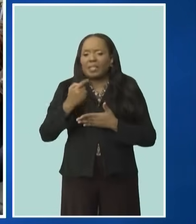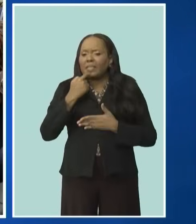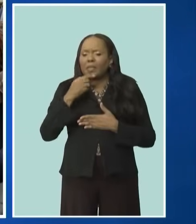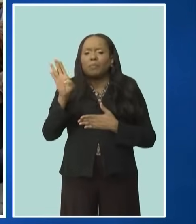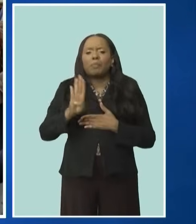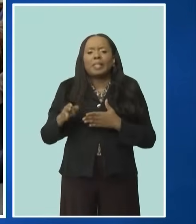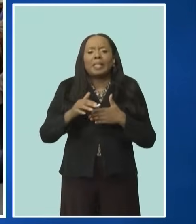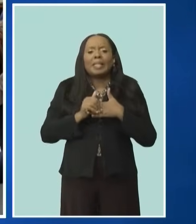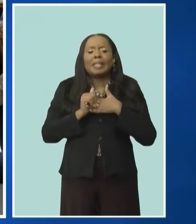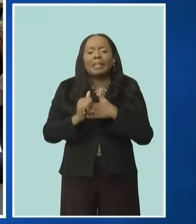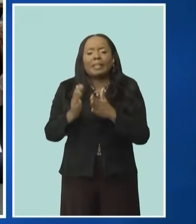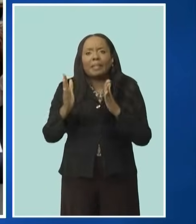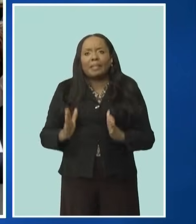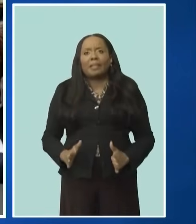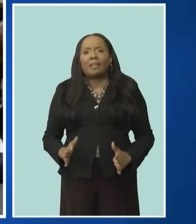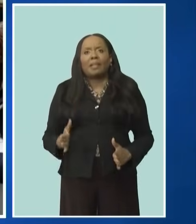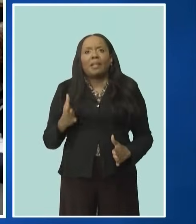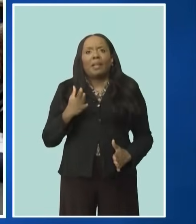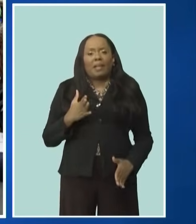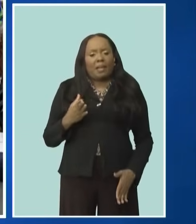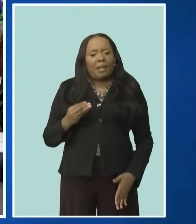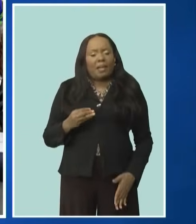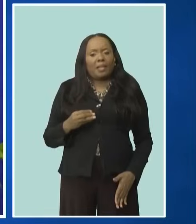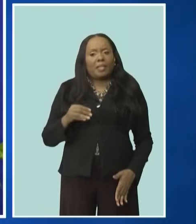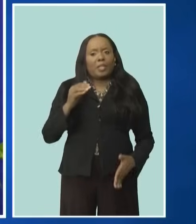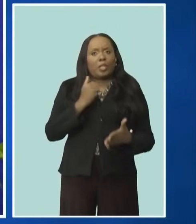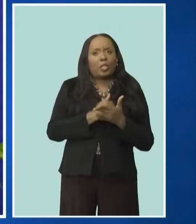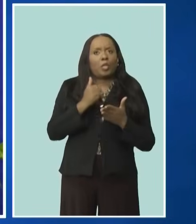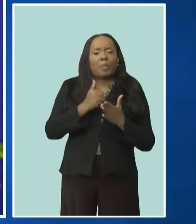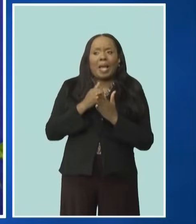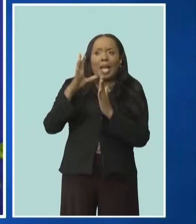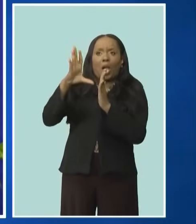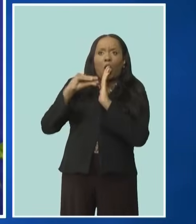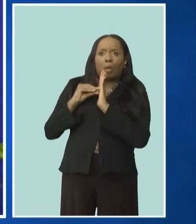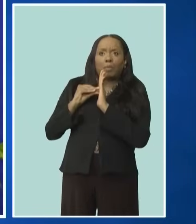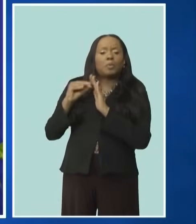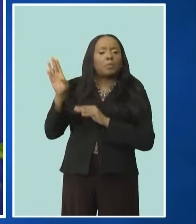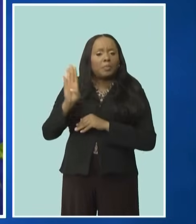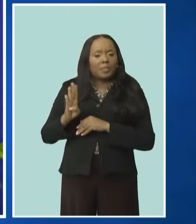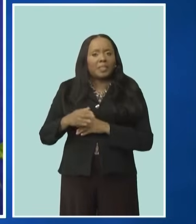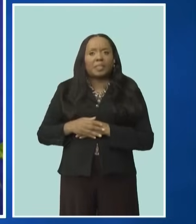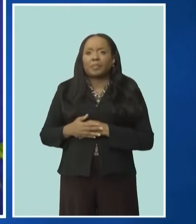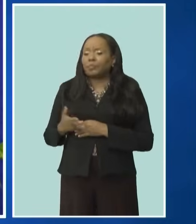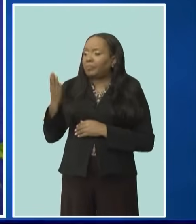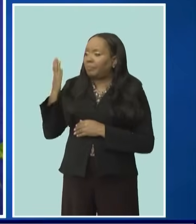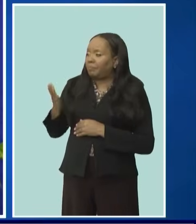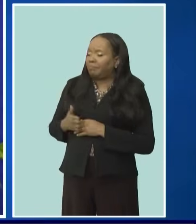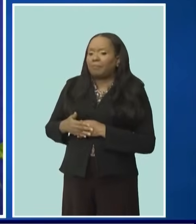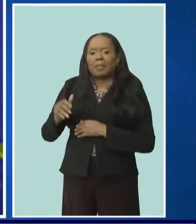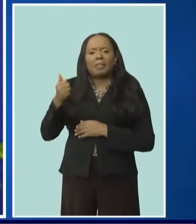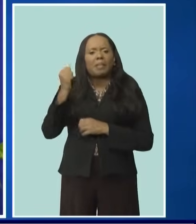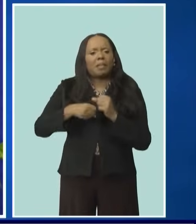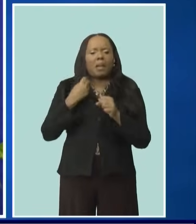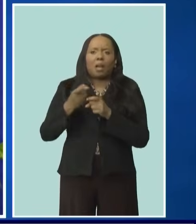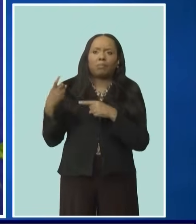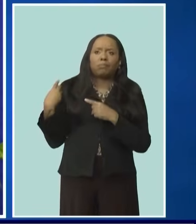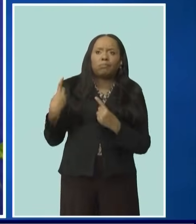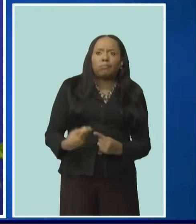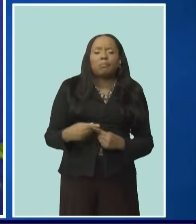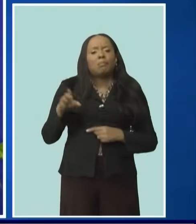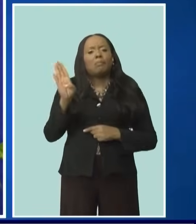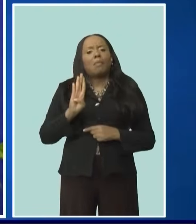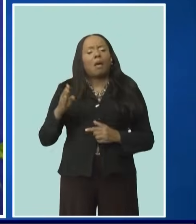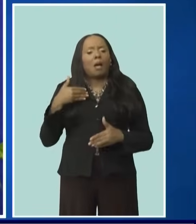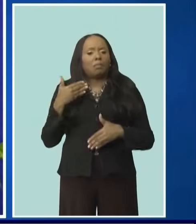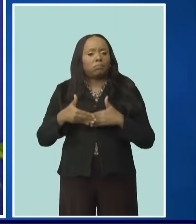had developed a model from the Barbados Initiative. Over the past decade, Barbados has made extraordinary strides